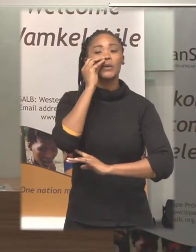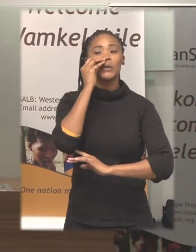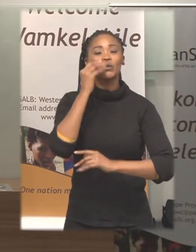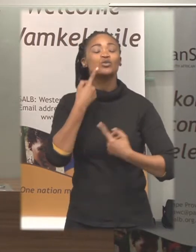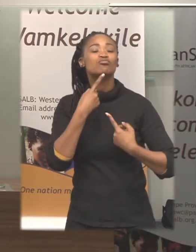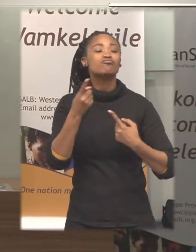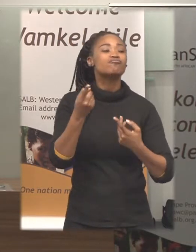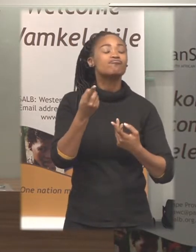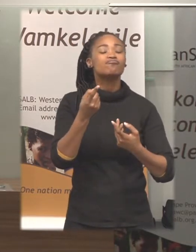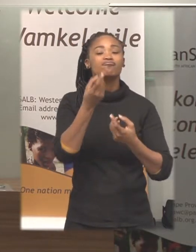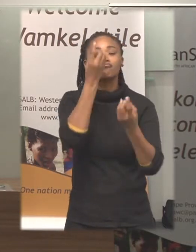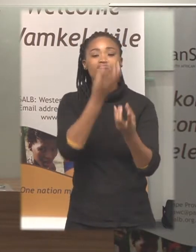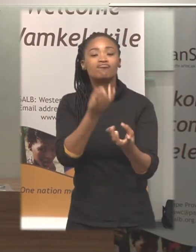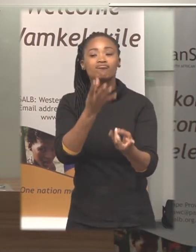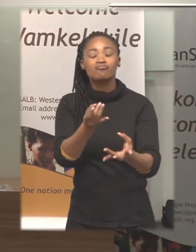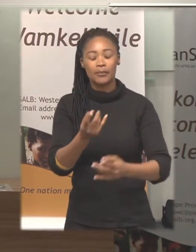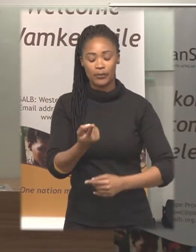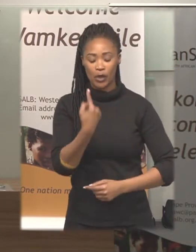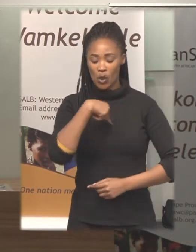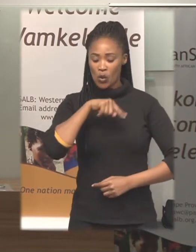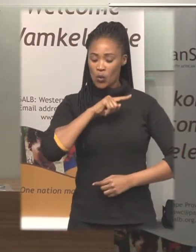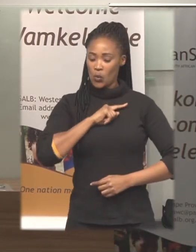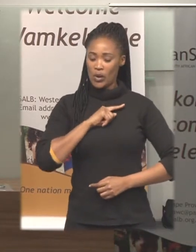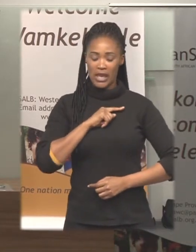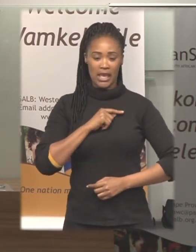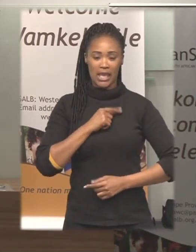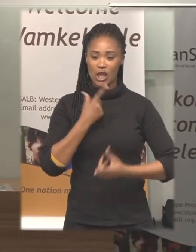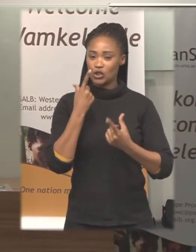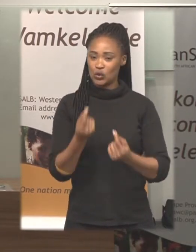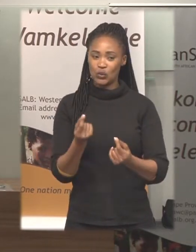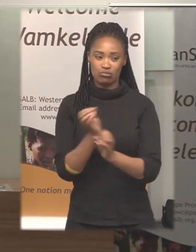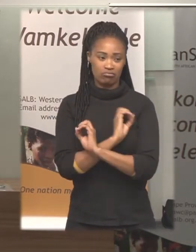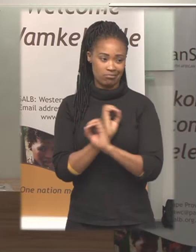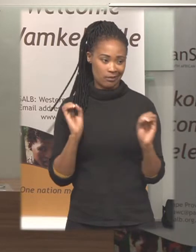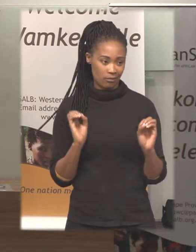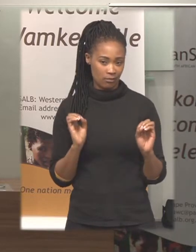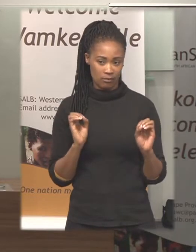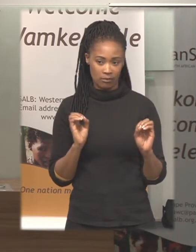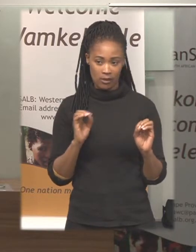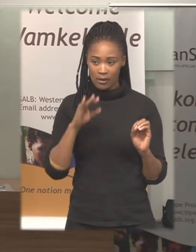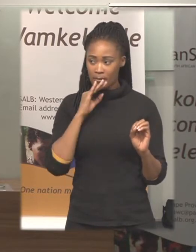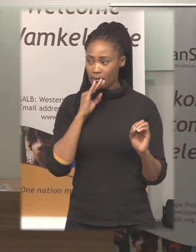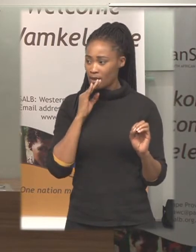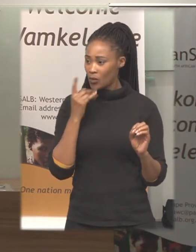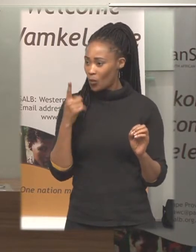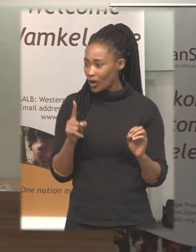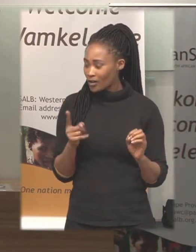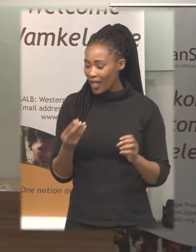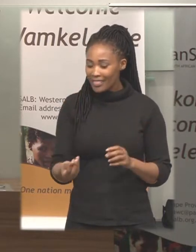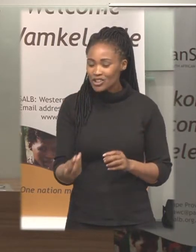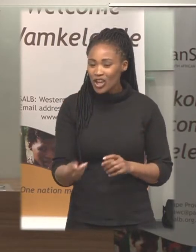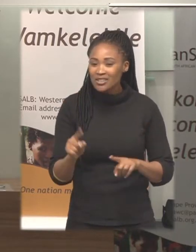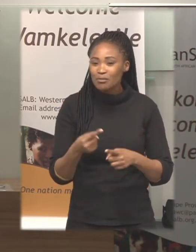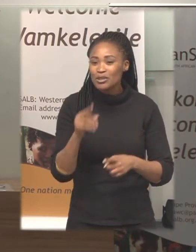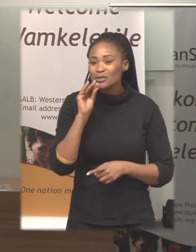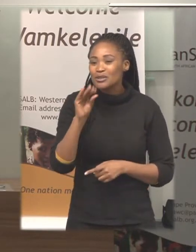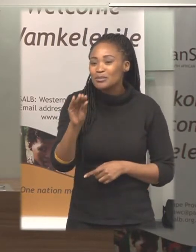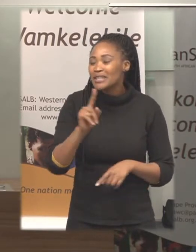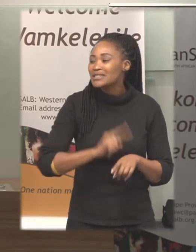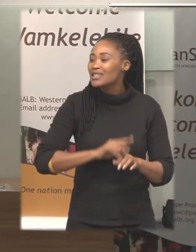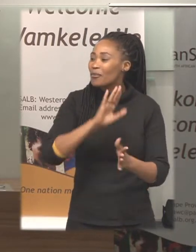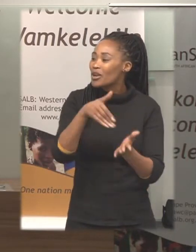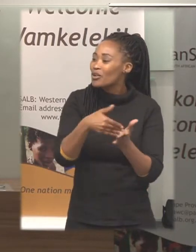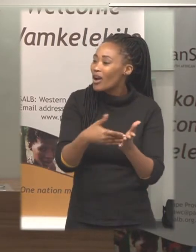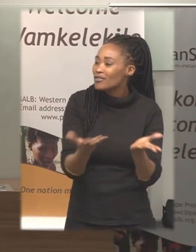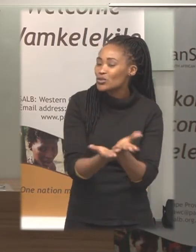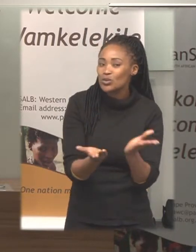couldn't anything, implying that the child couldn't speak when they came to school or had